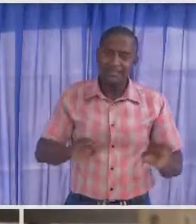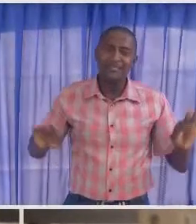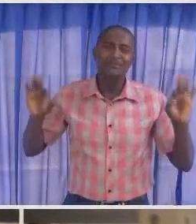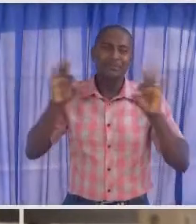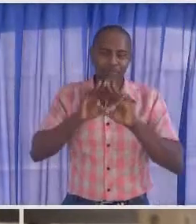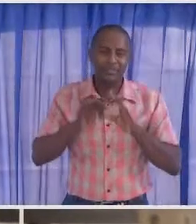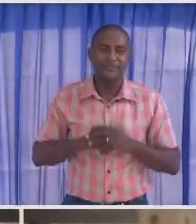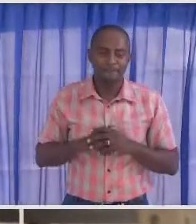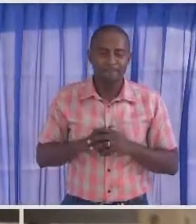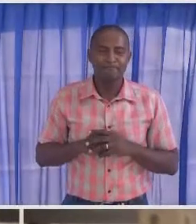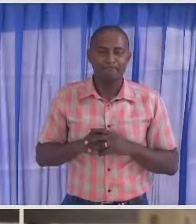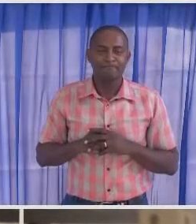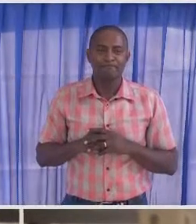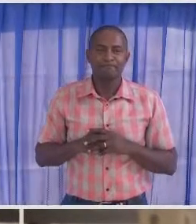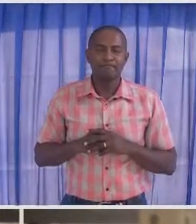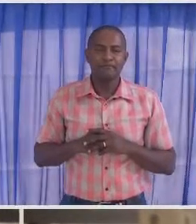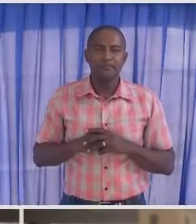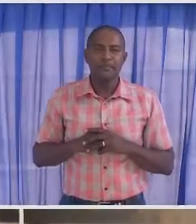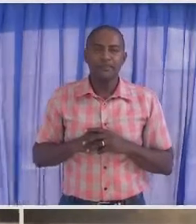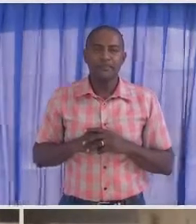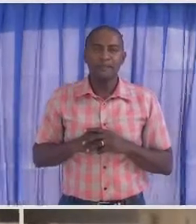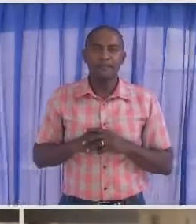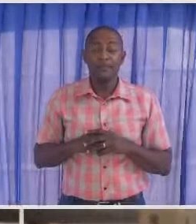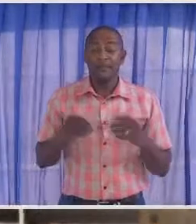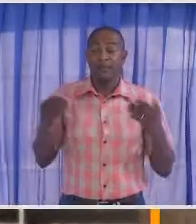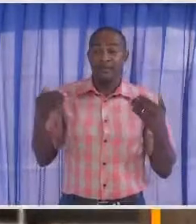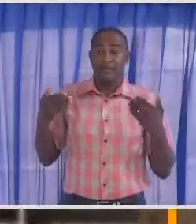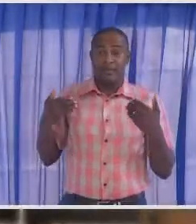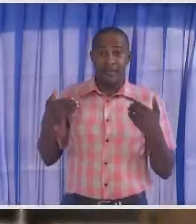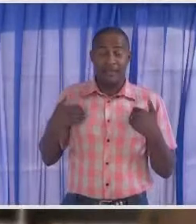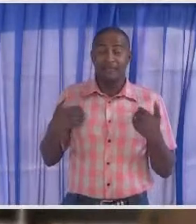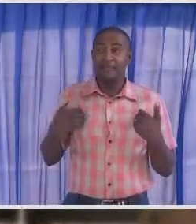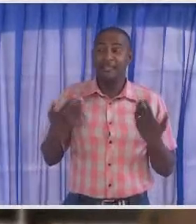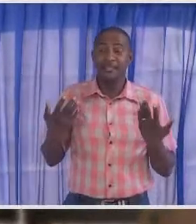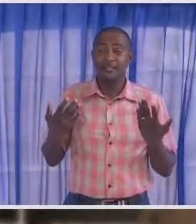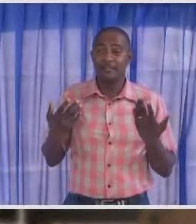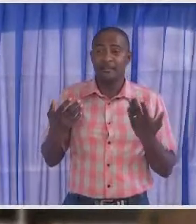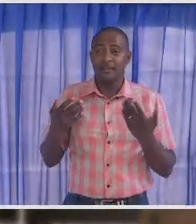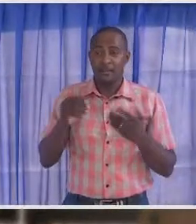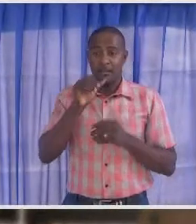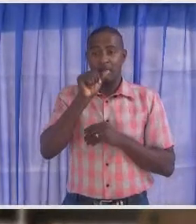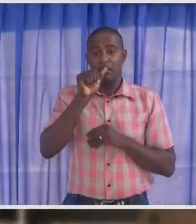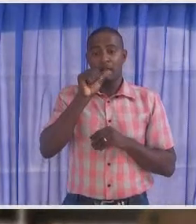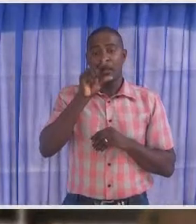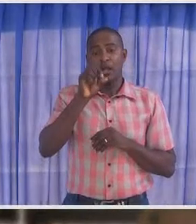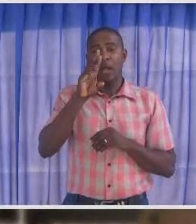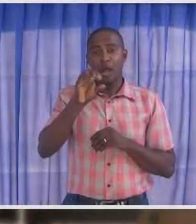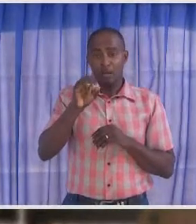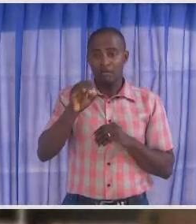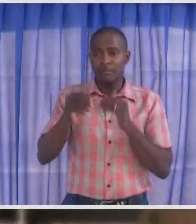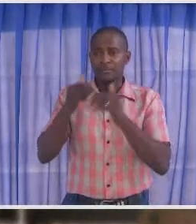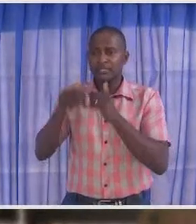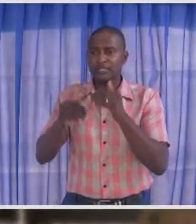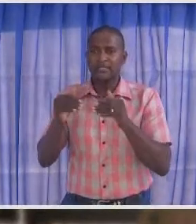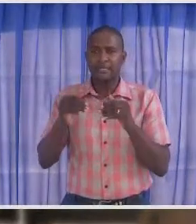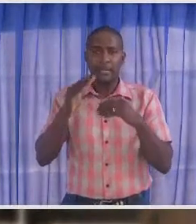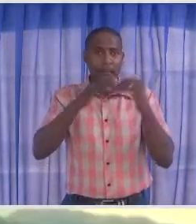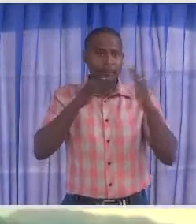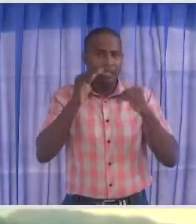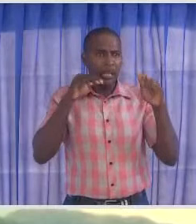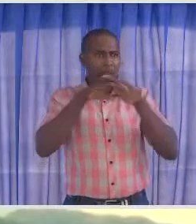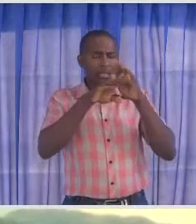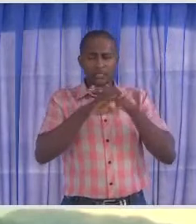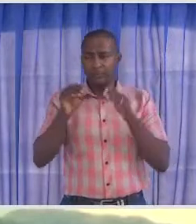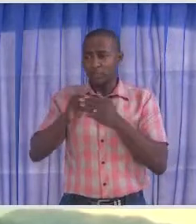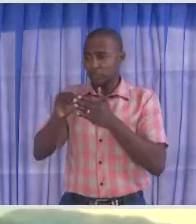agro-processors and innovators in the agricultural space. Having an agro-processing facility that can be accessed by students and used for